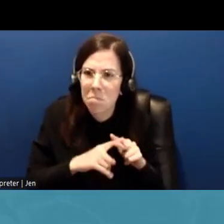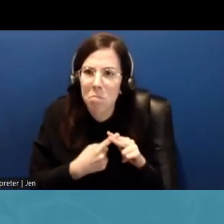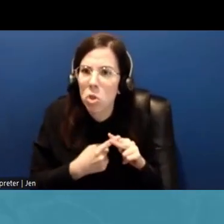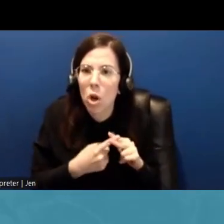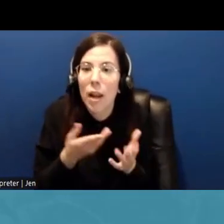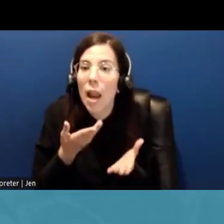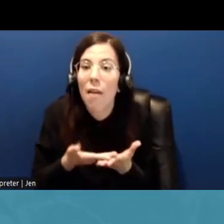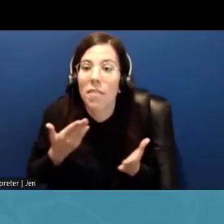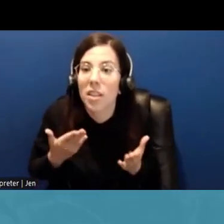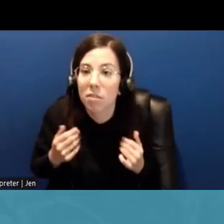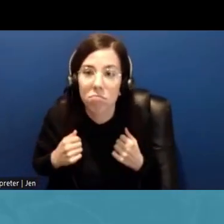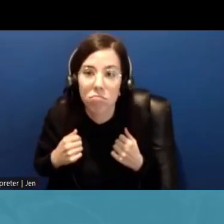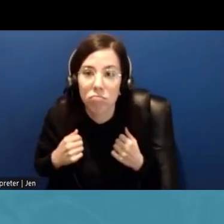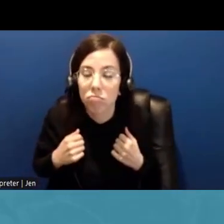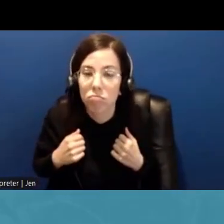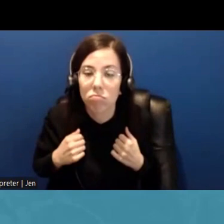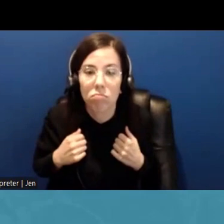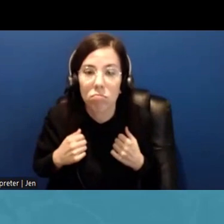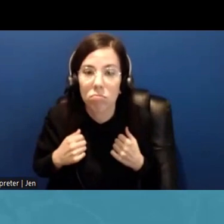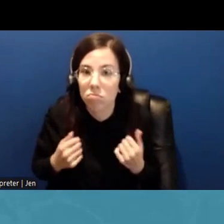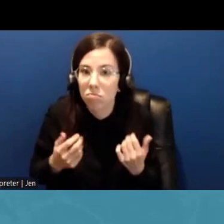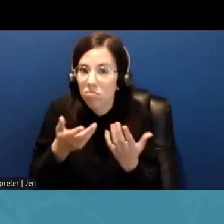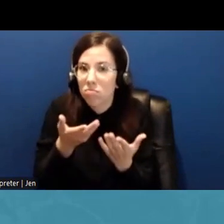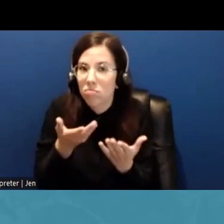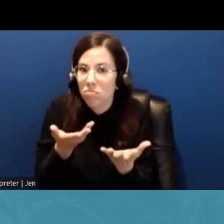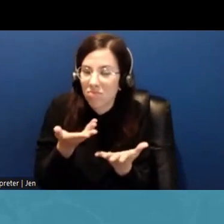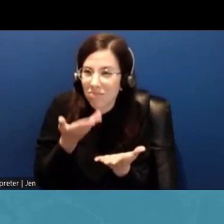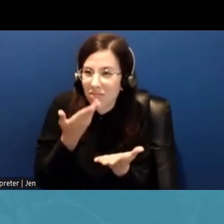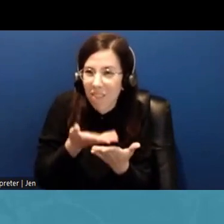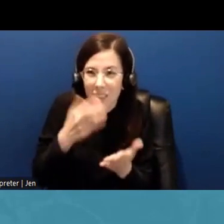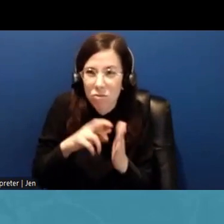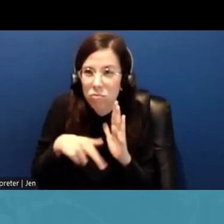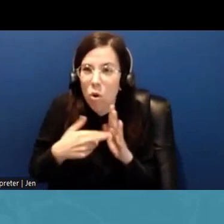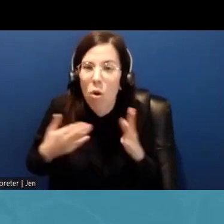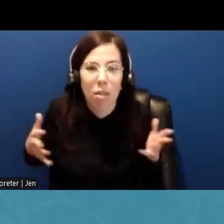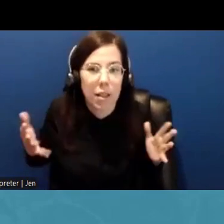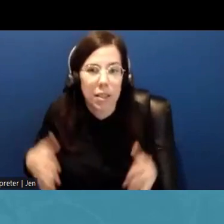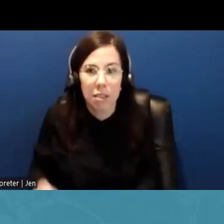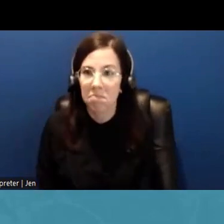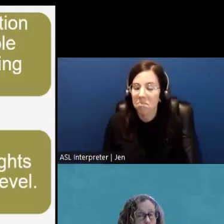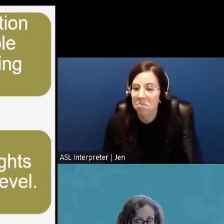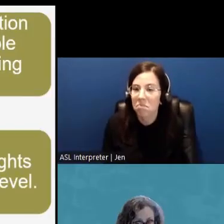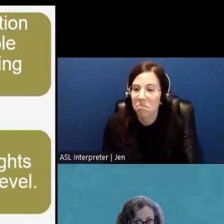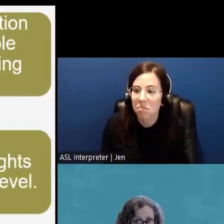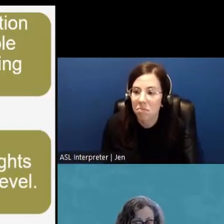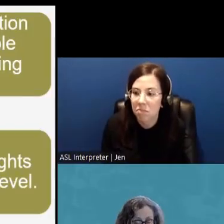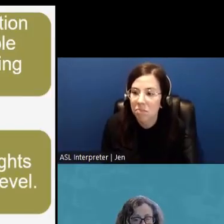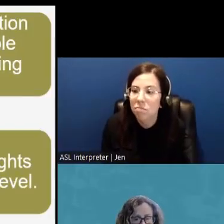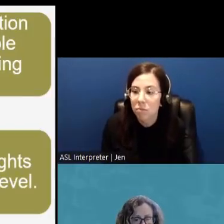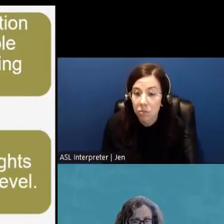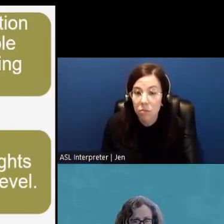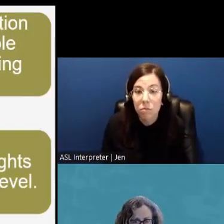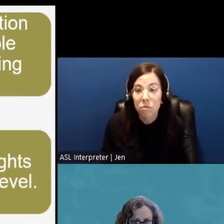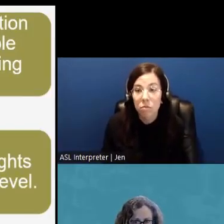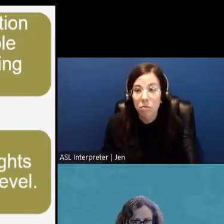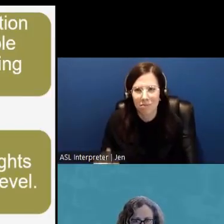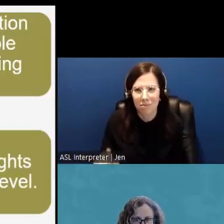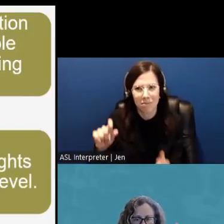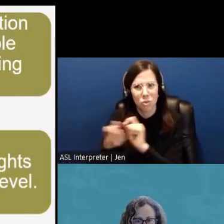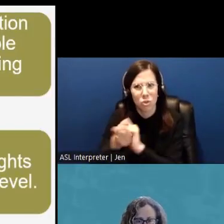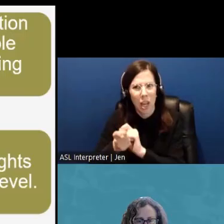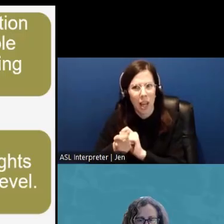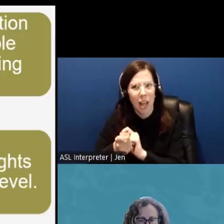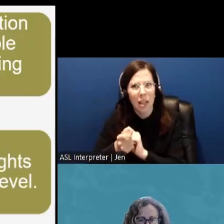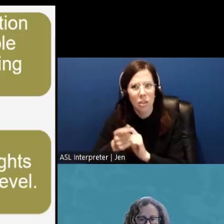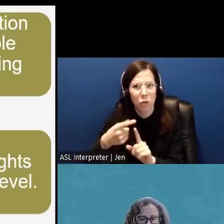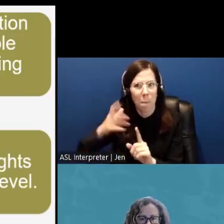evidence. They had an evidentiary role in the system, but nothing else. That was a change from prior history,